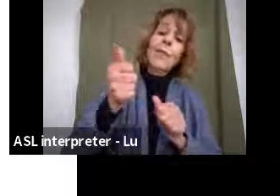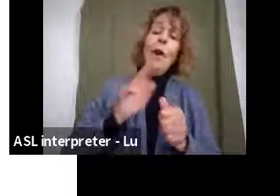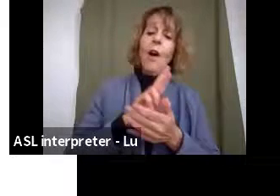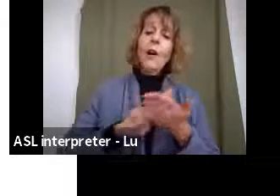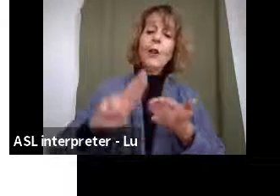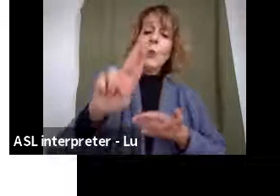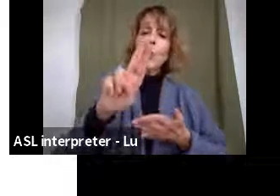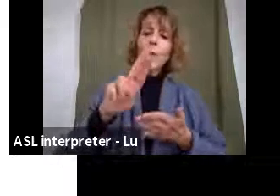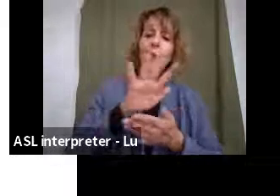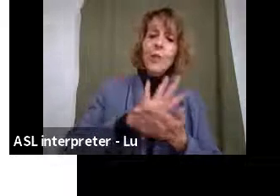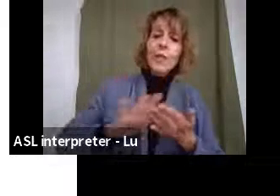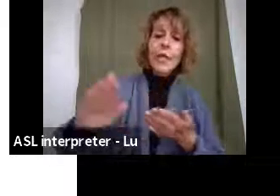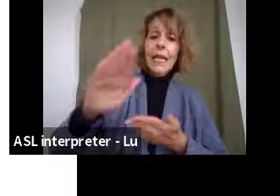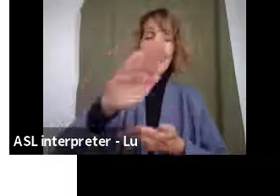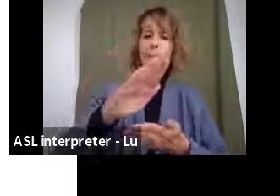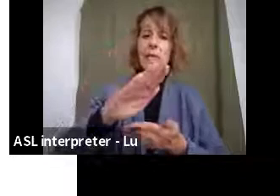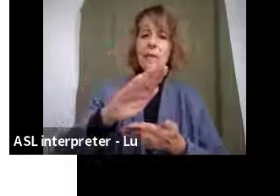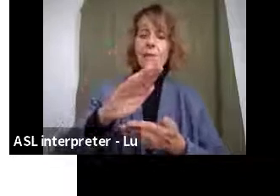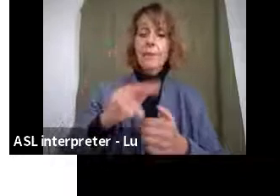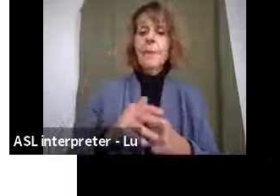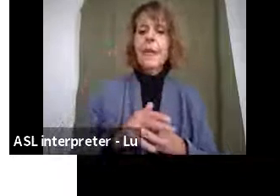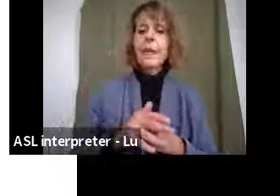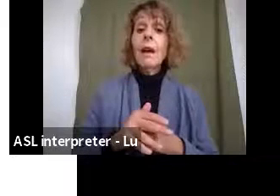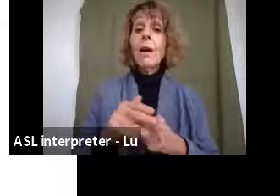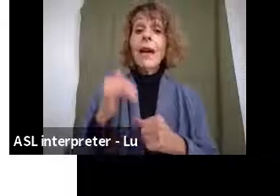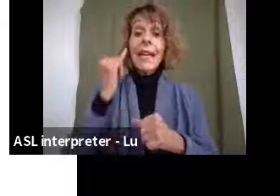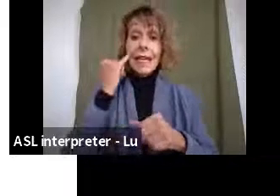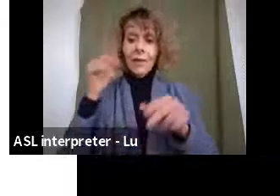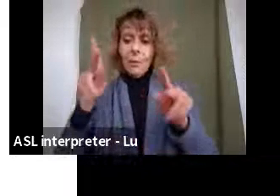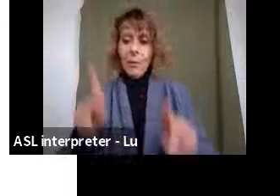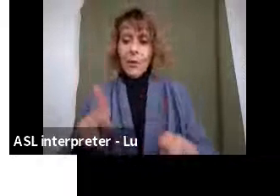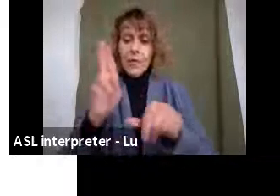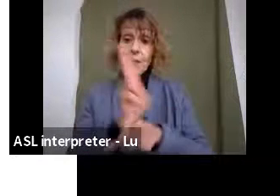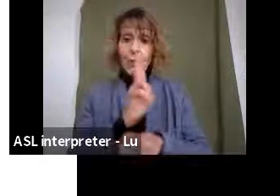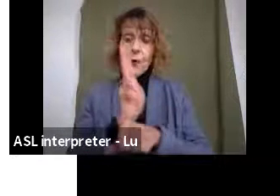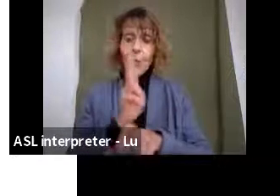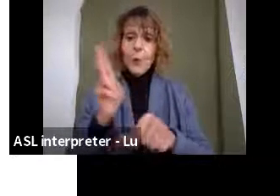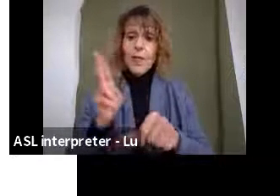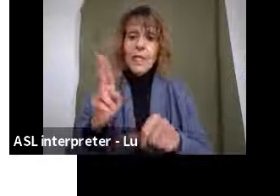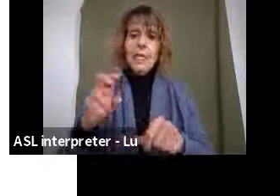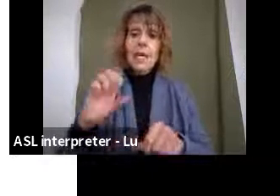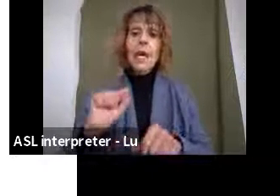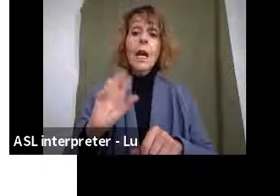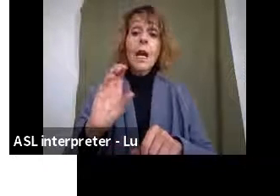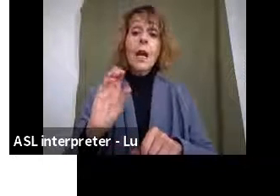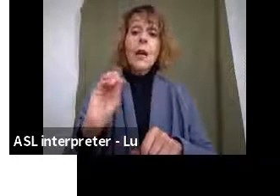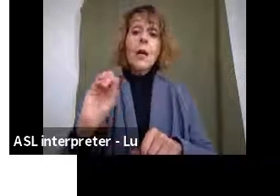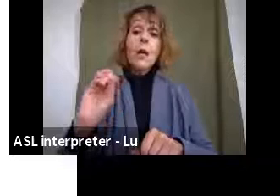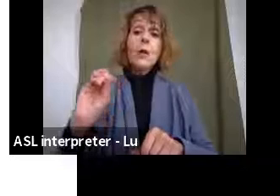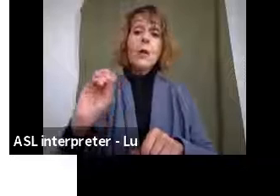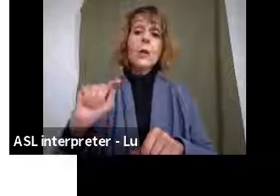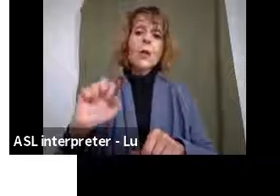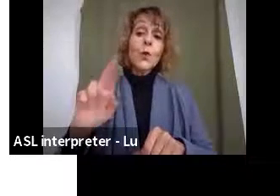for people who use scooters, it's important to know that they're more likely to transfer out of